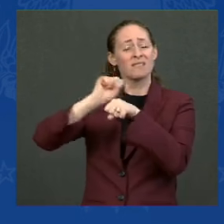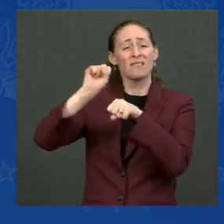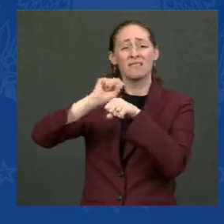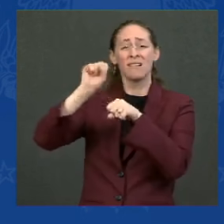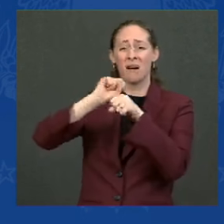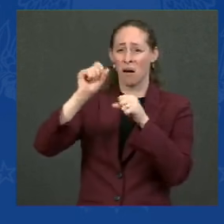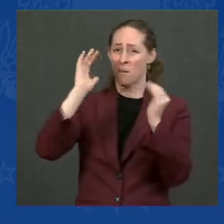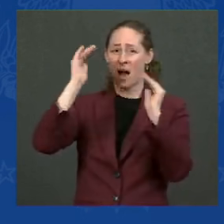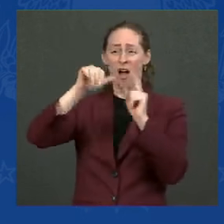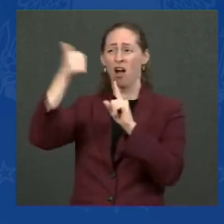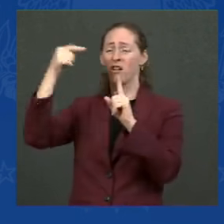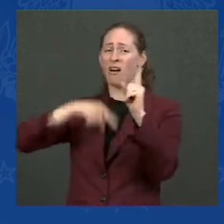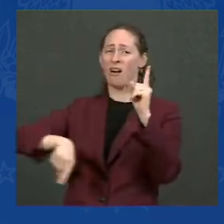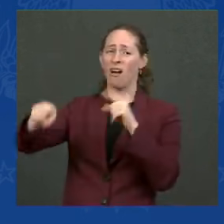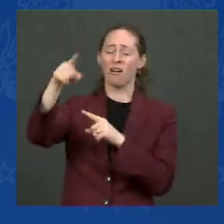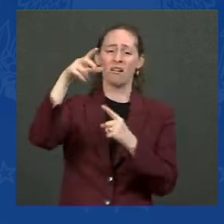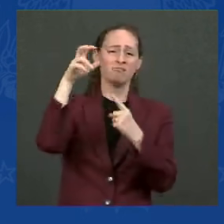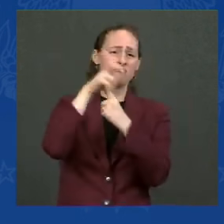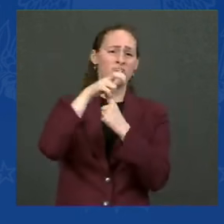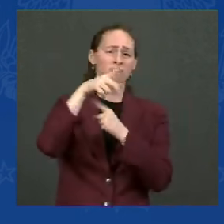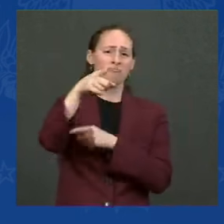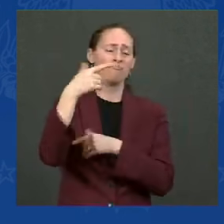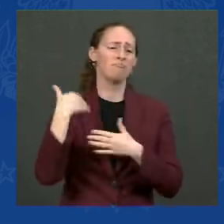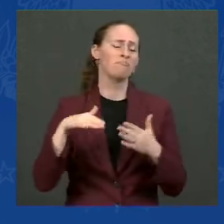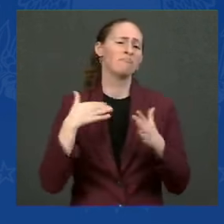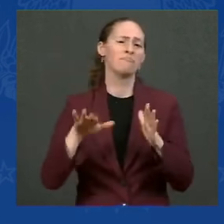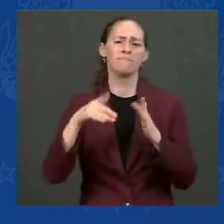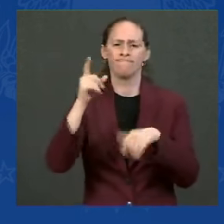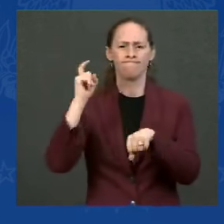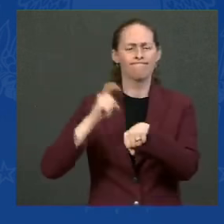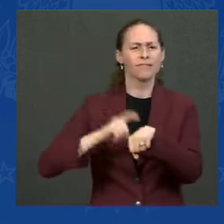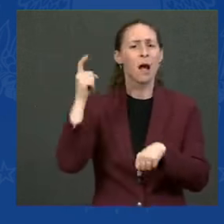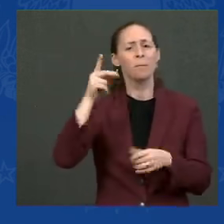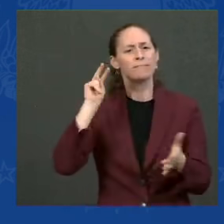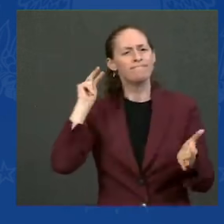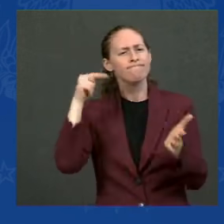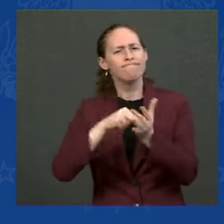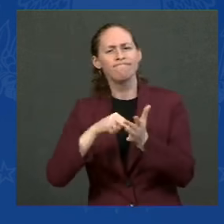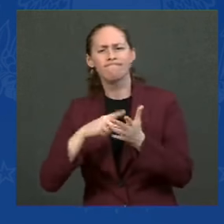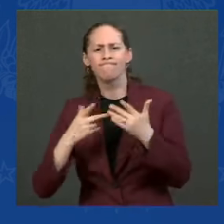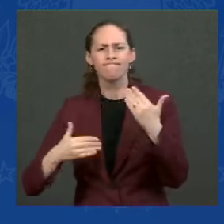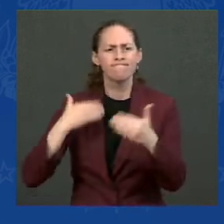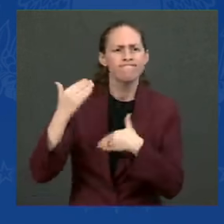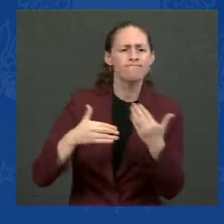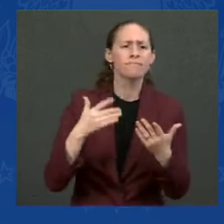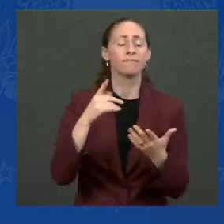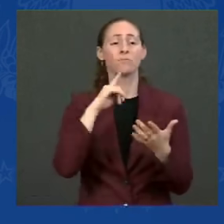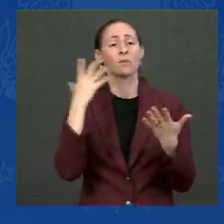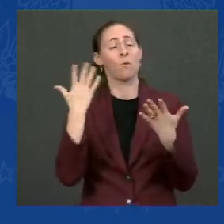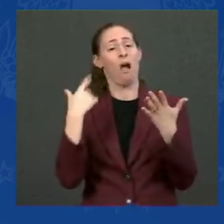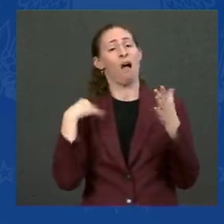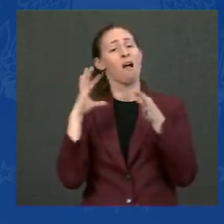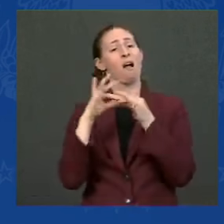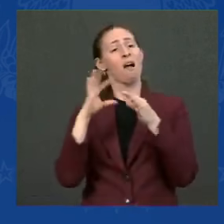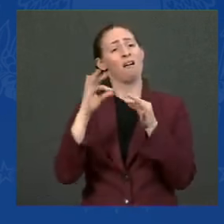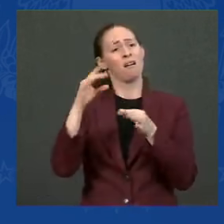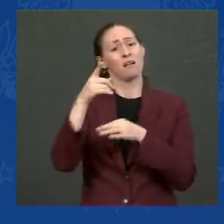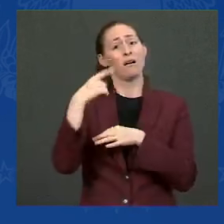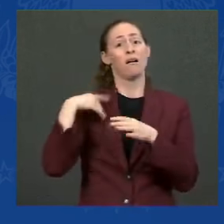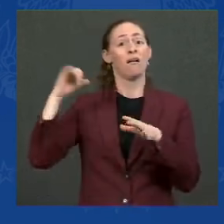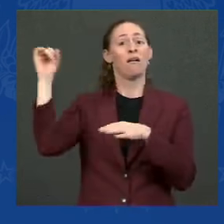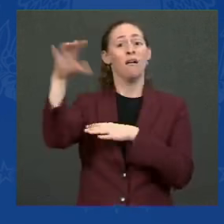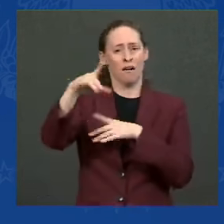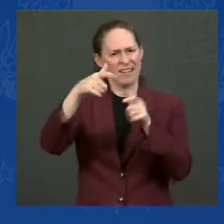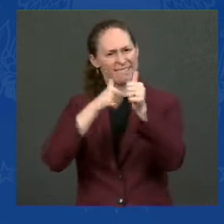sincerely. You've stepped up. You've always done what you said you're going to do. And you've been relentless in getting people vaccinated.